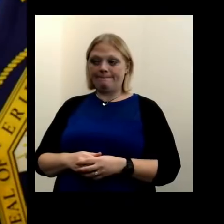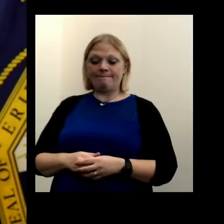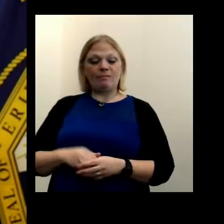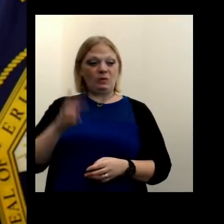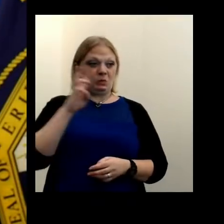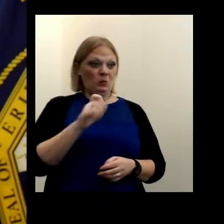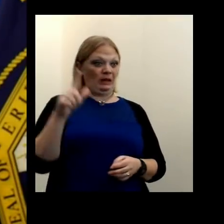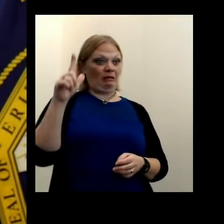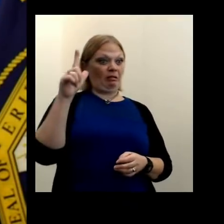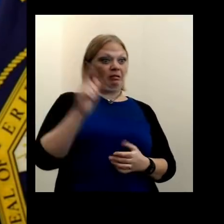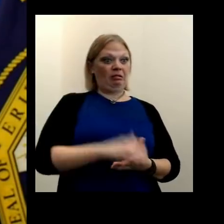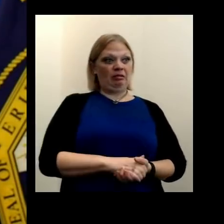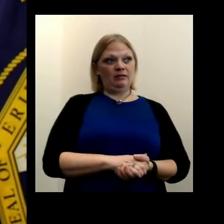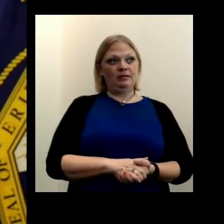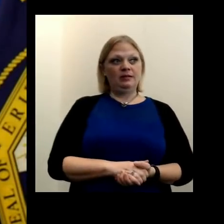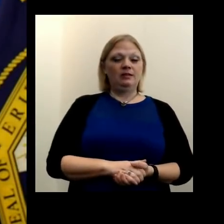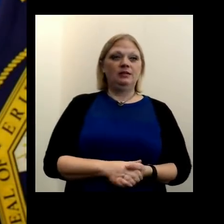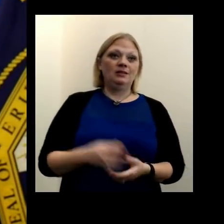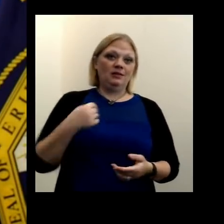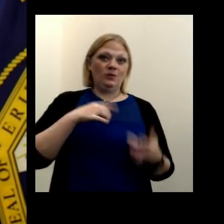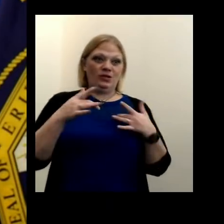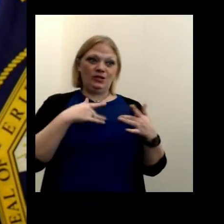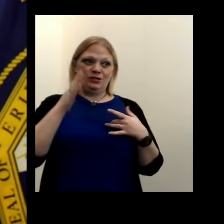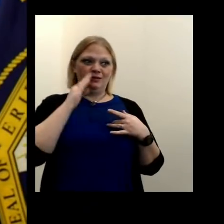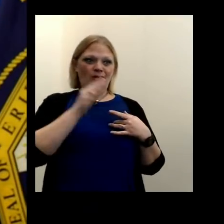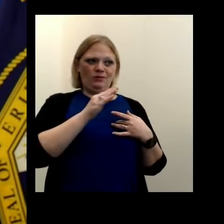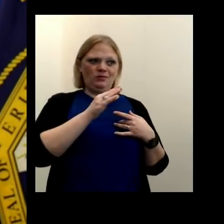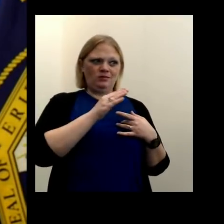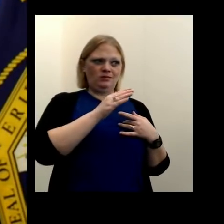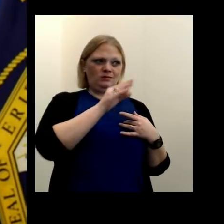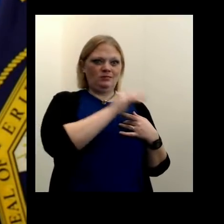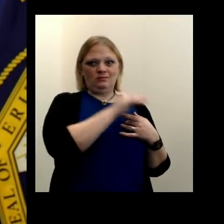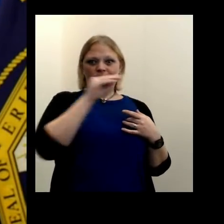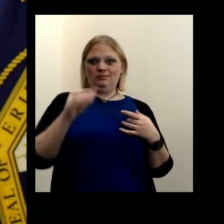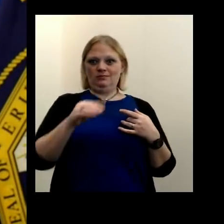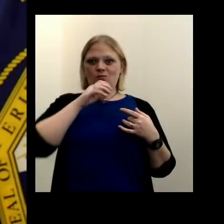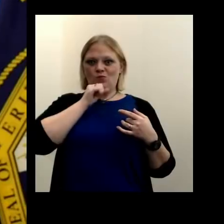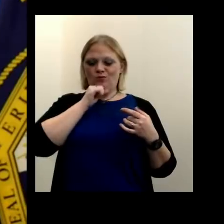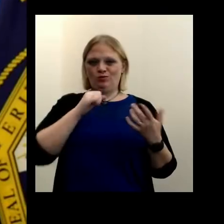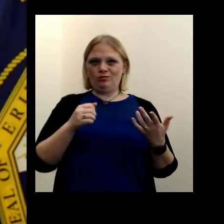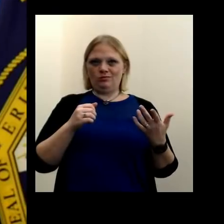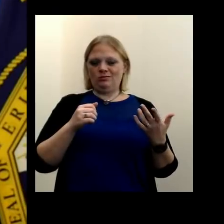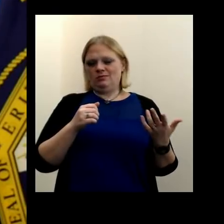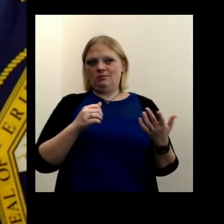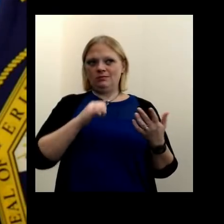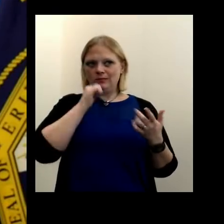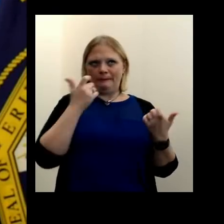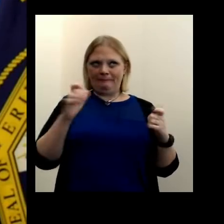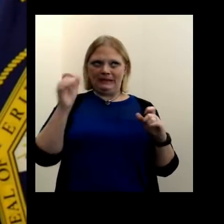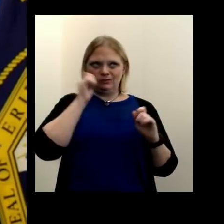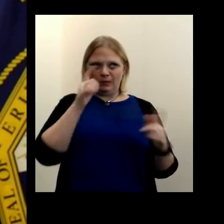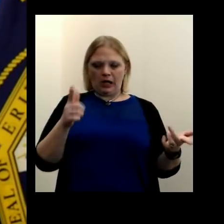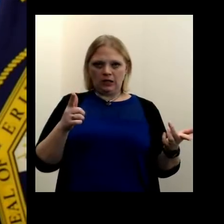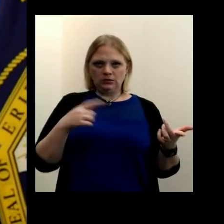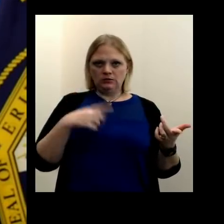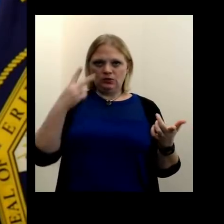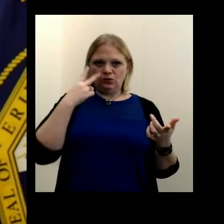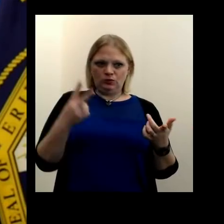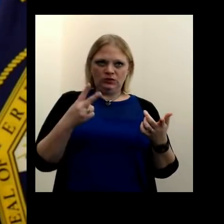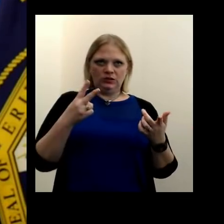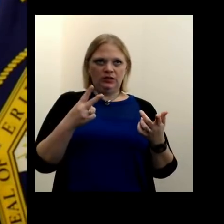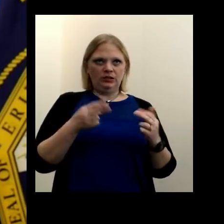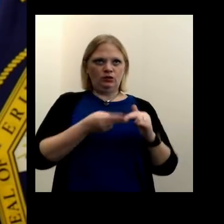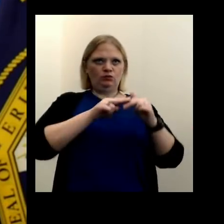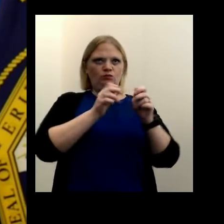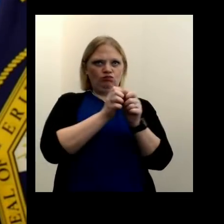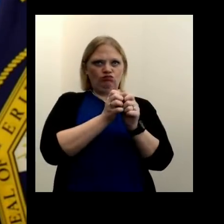Well, we're concerned they'll just get moved to the orange. It's not a big surprise. We're seeing growth in these areas. I don't know